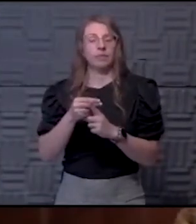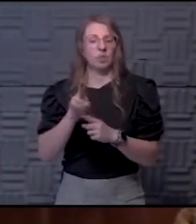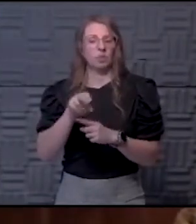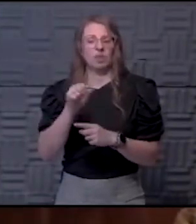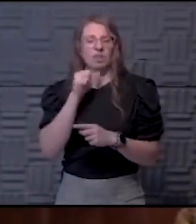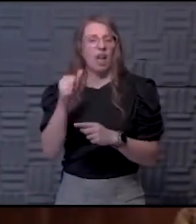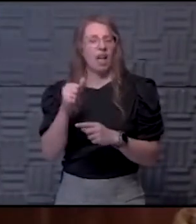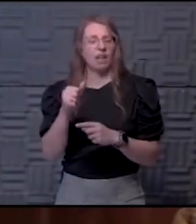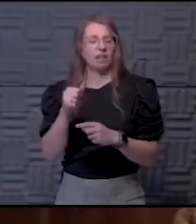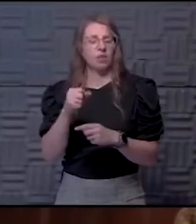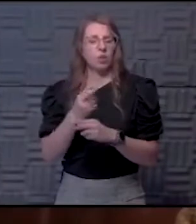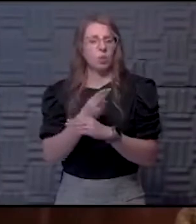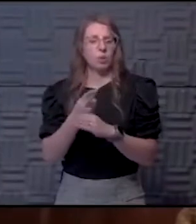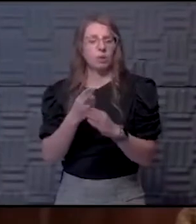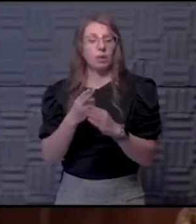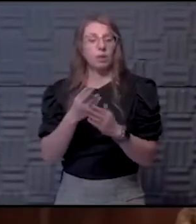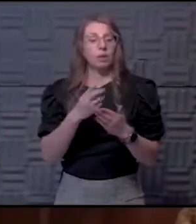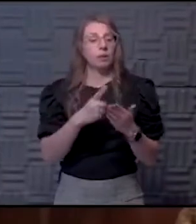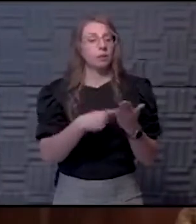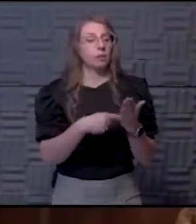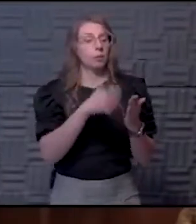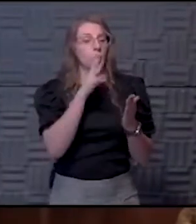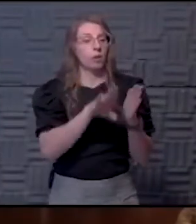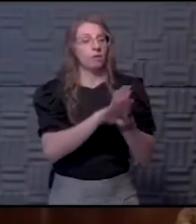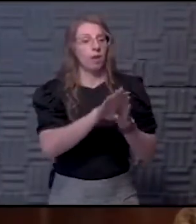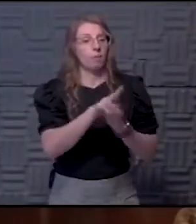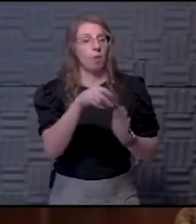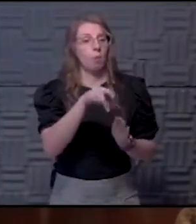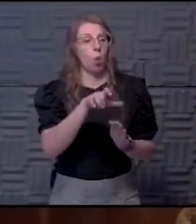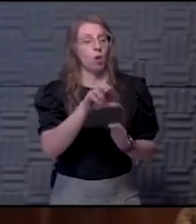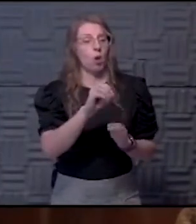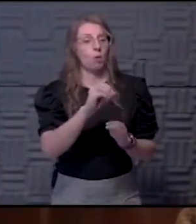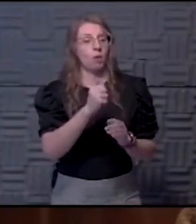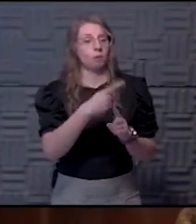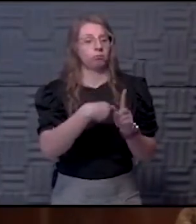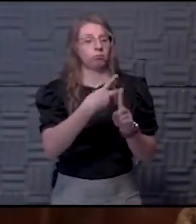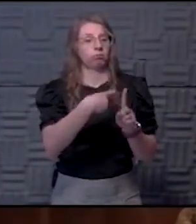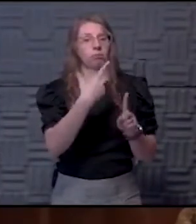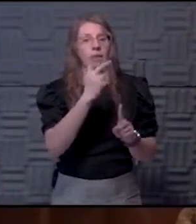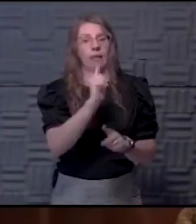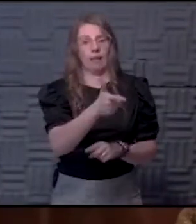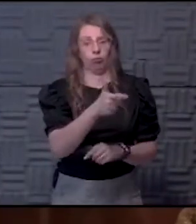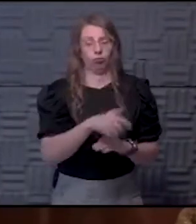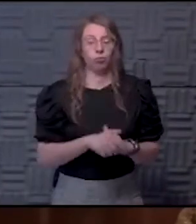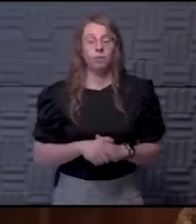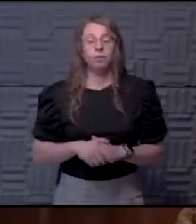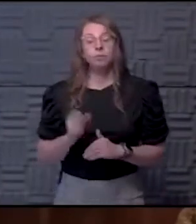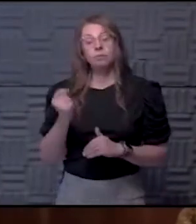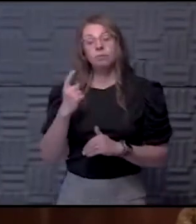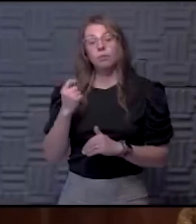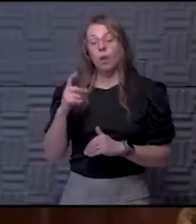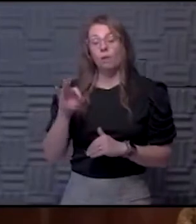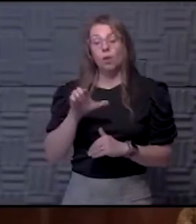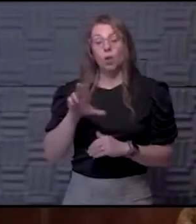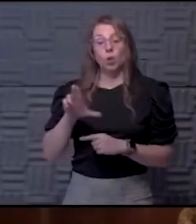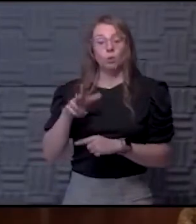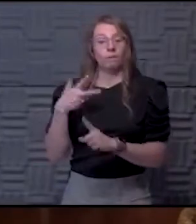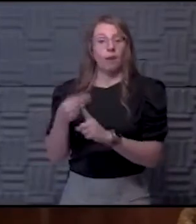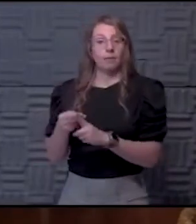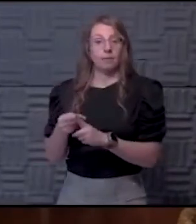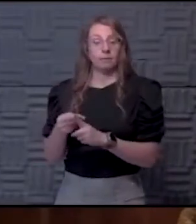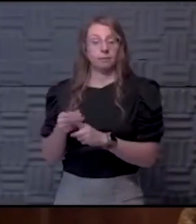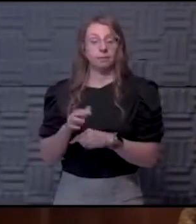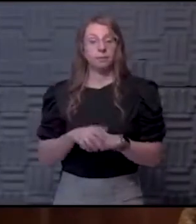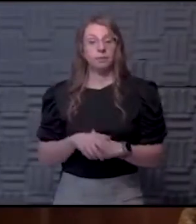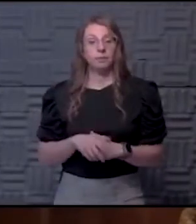developed polio a few months afterwards. We know that with influenza vaccine, a